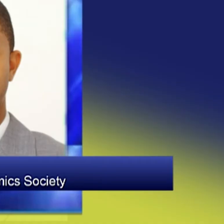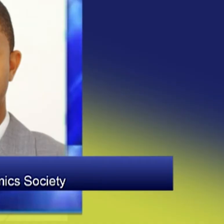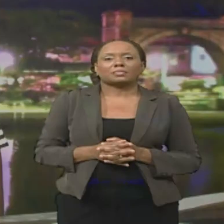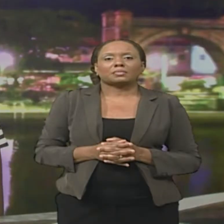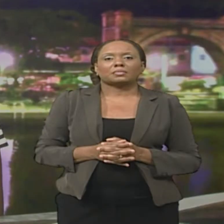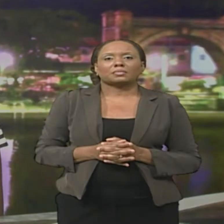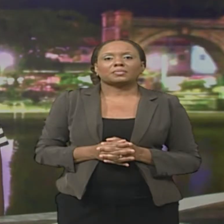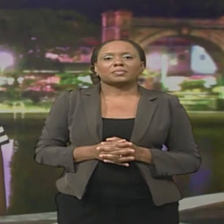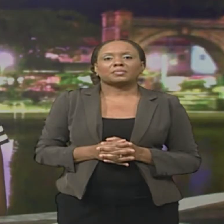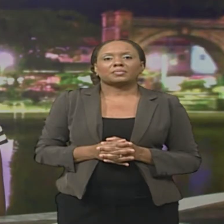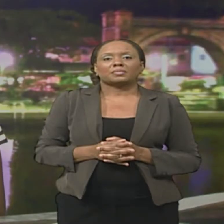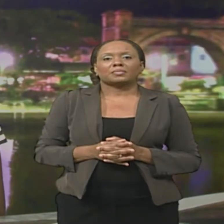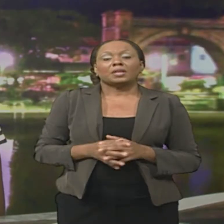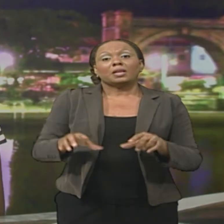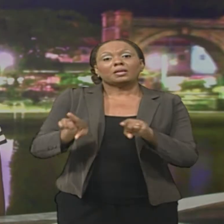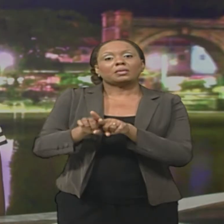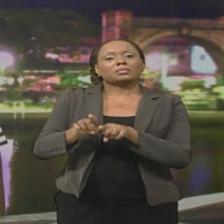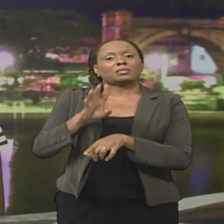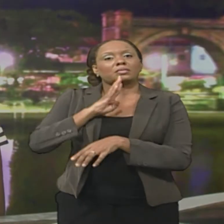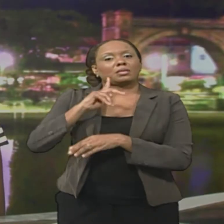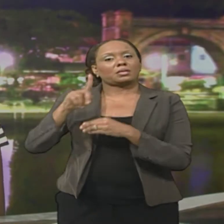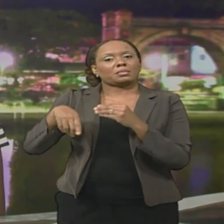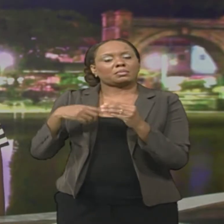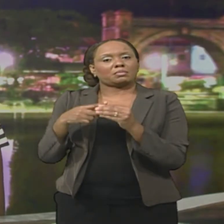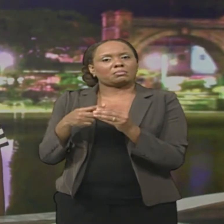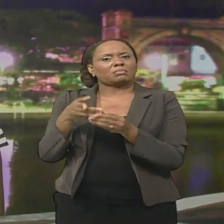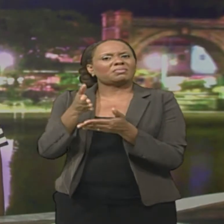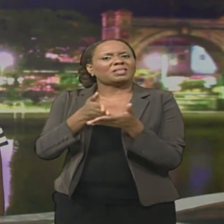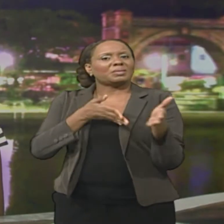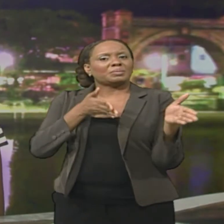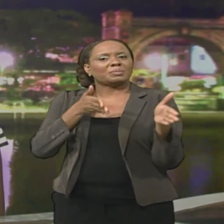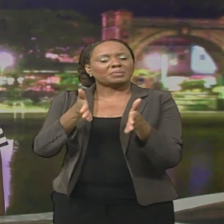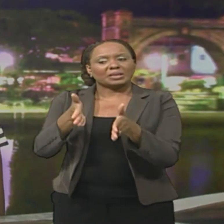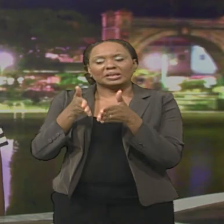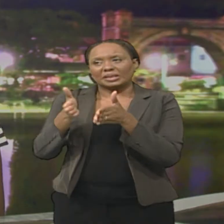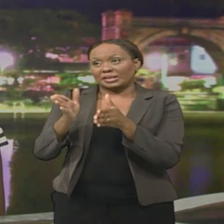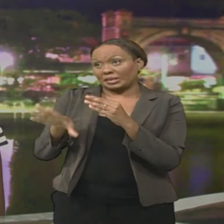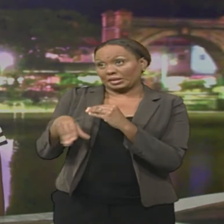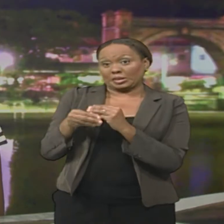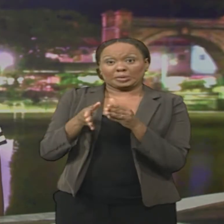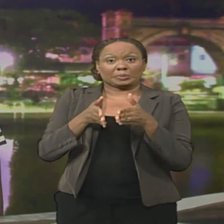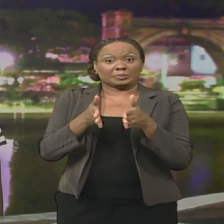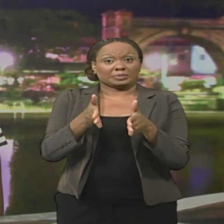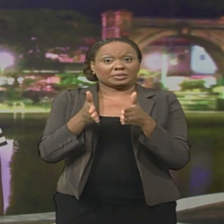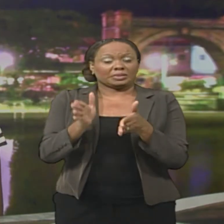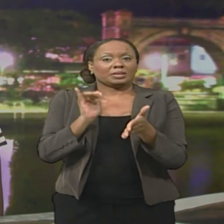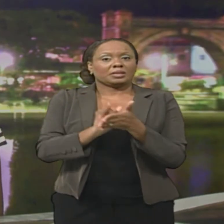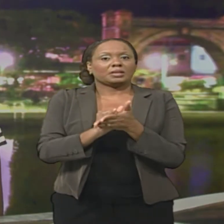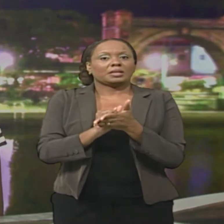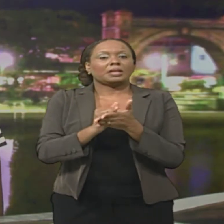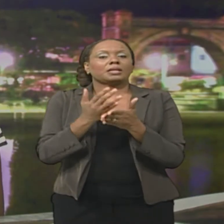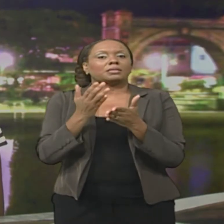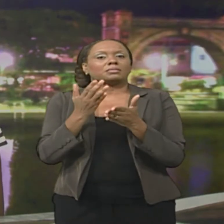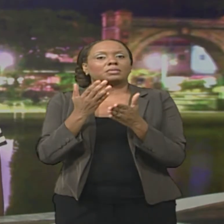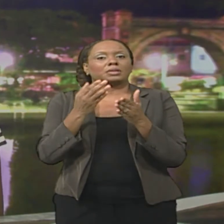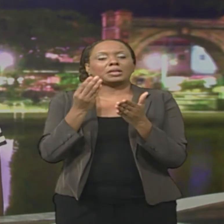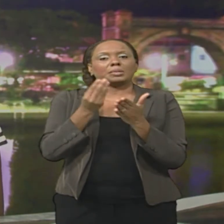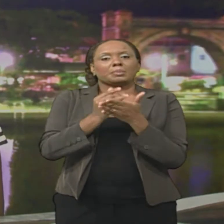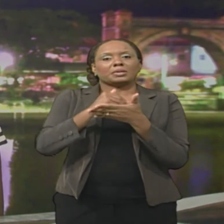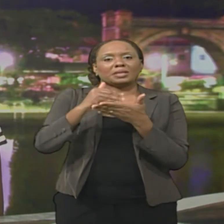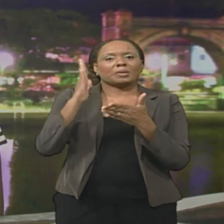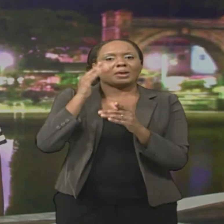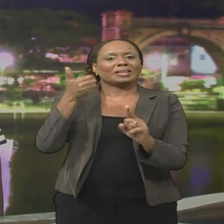negotiations. Well, Mr. Lowe also highlighted some of the additional ways that the budget measures will impact on the levels